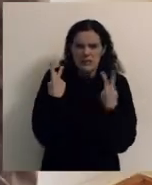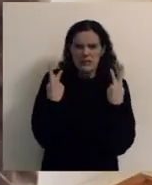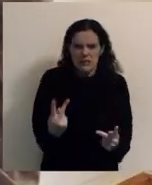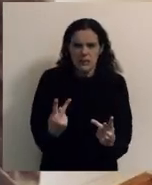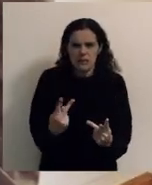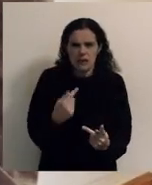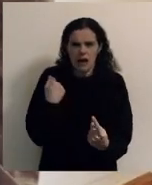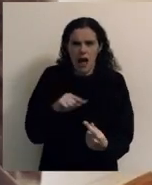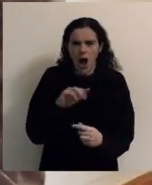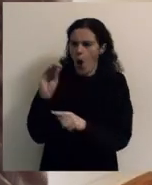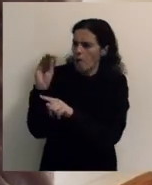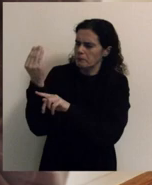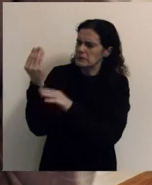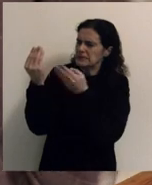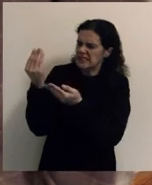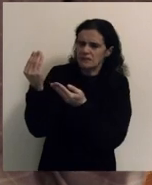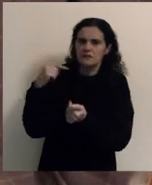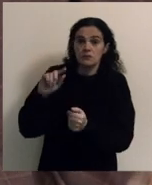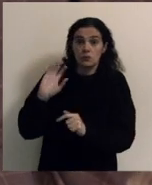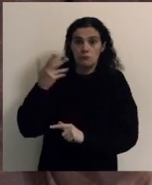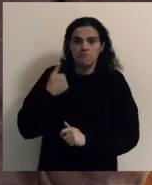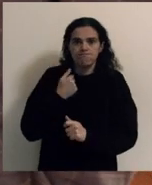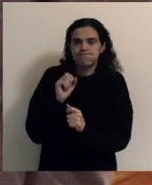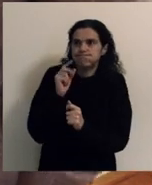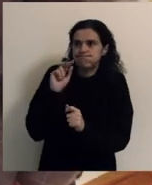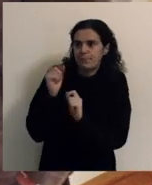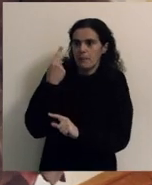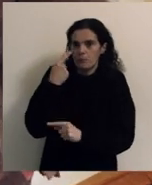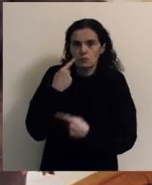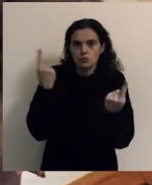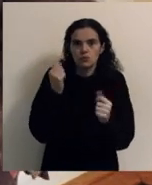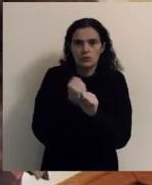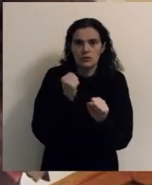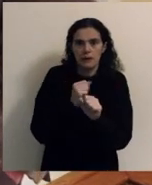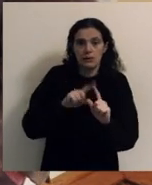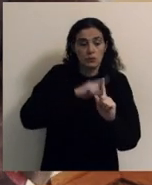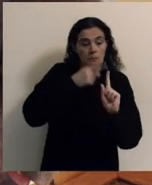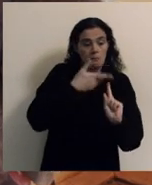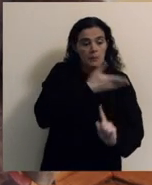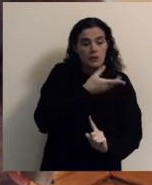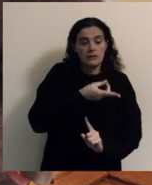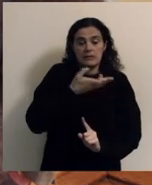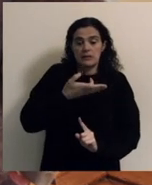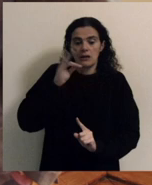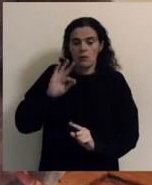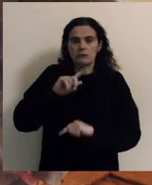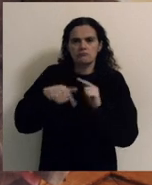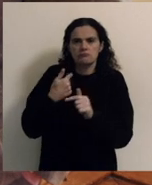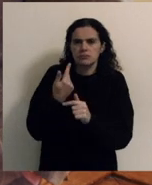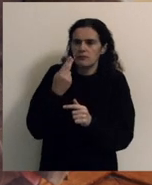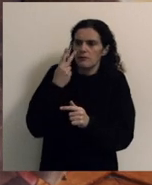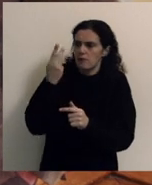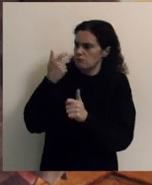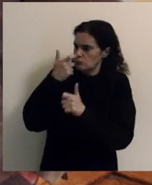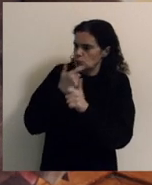painting into an object. And when he first showed these works in 1974 at his retrospective